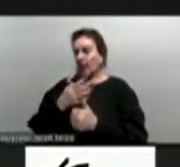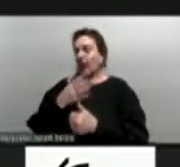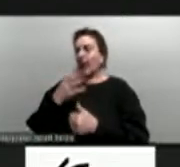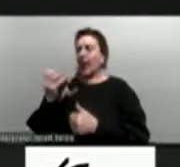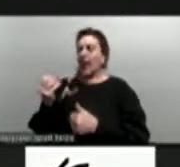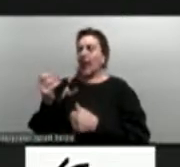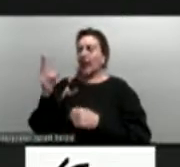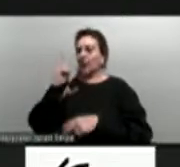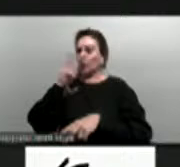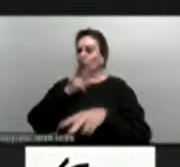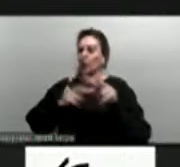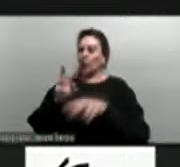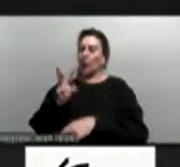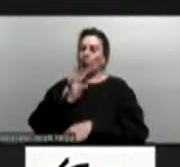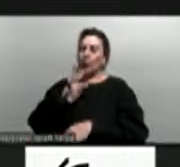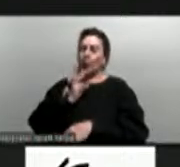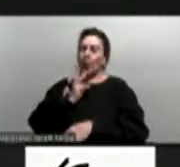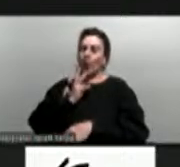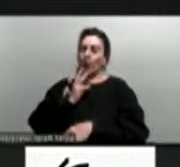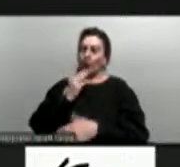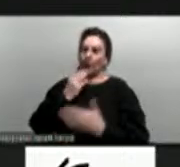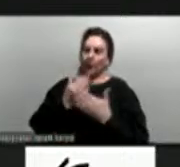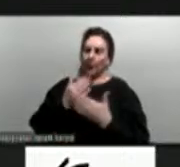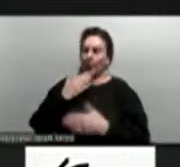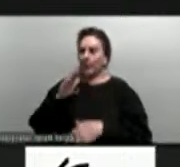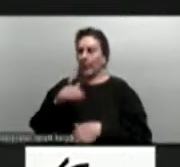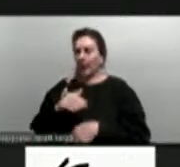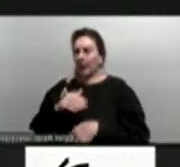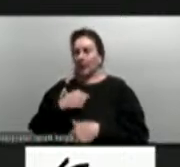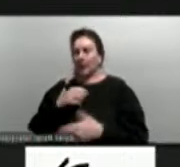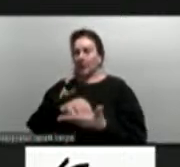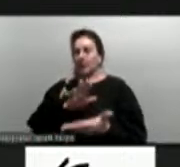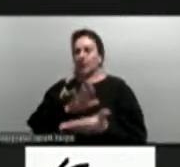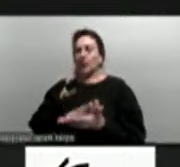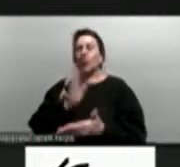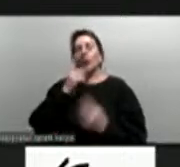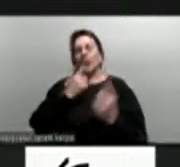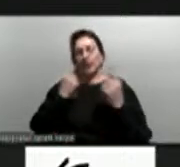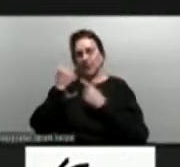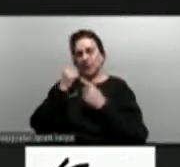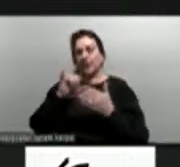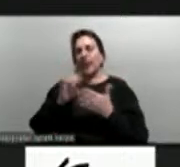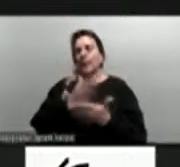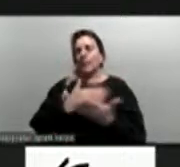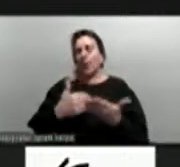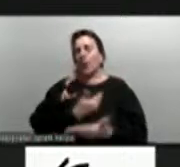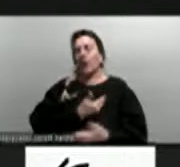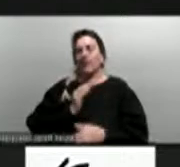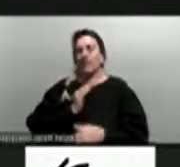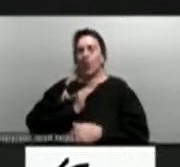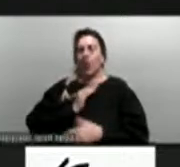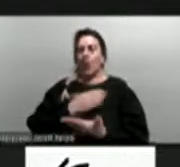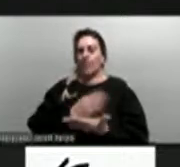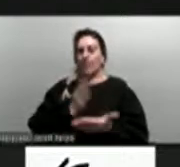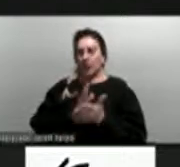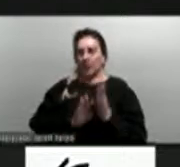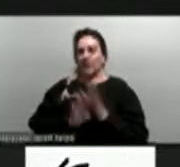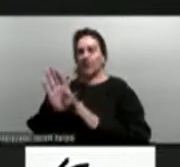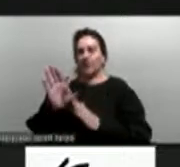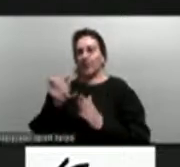and the connection of East-West Corridor has been noted, and we will consider that as part of our budget development for next